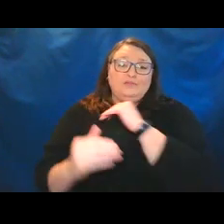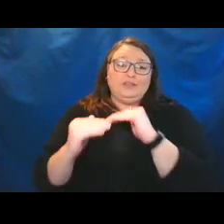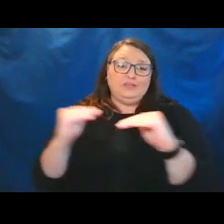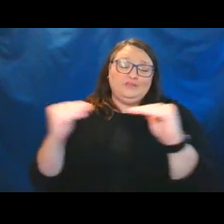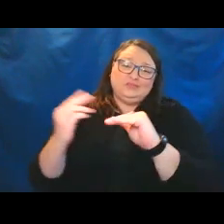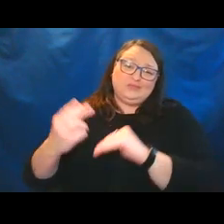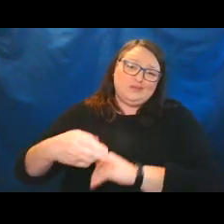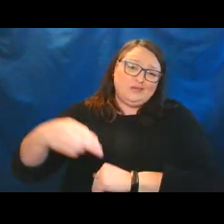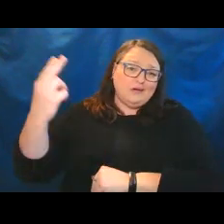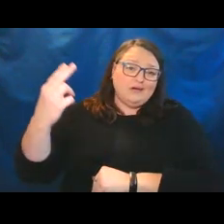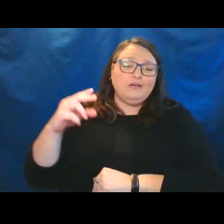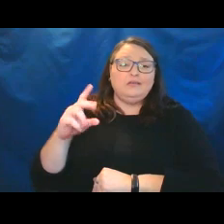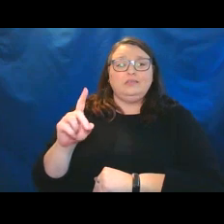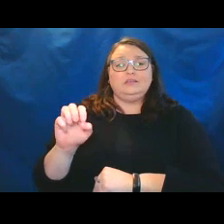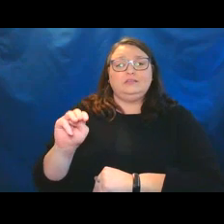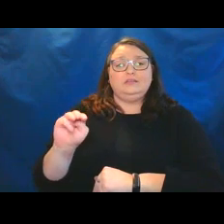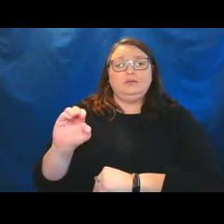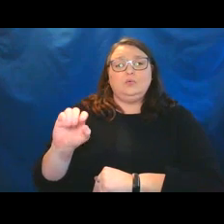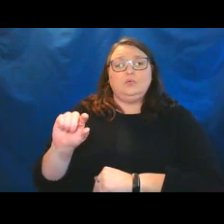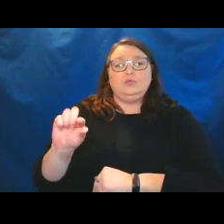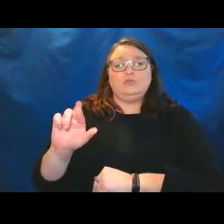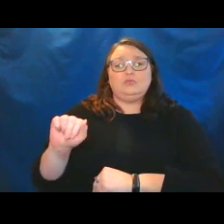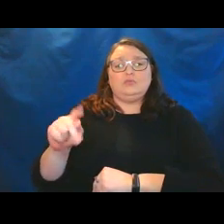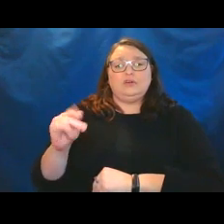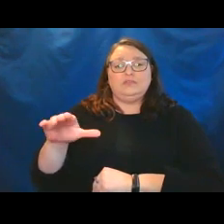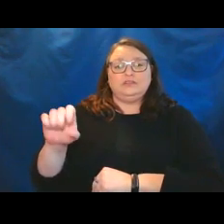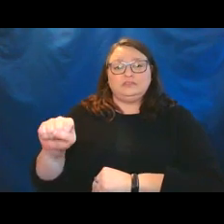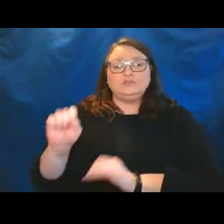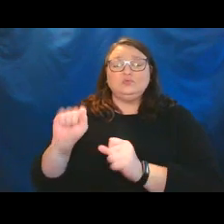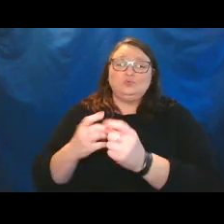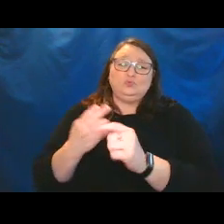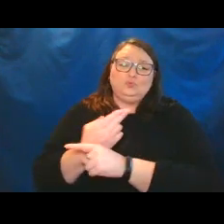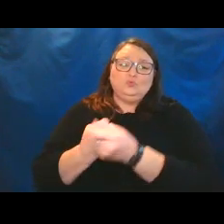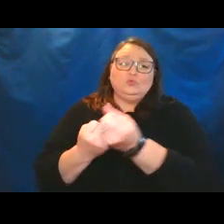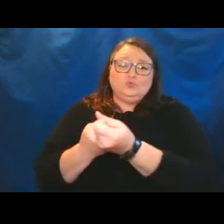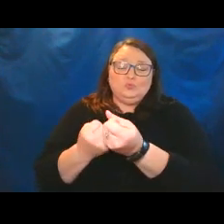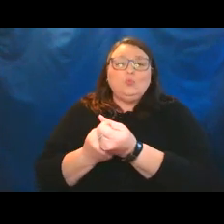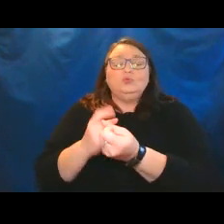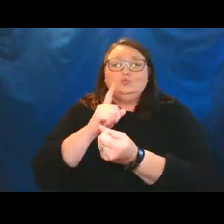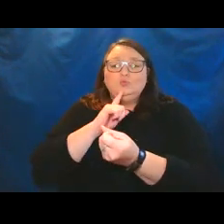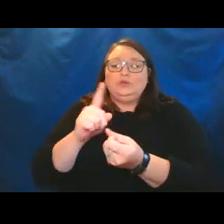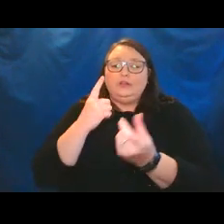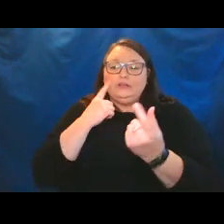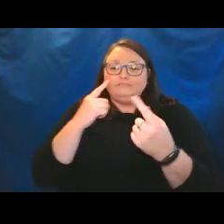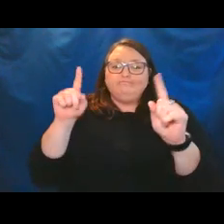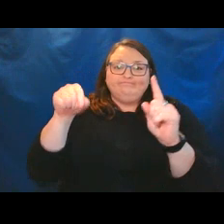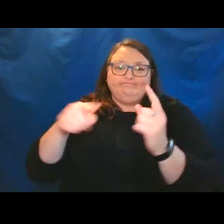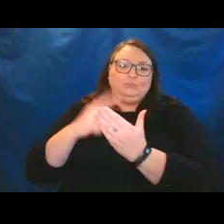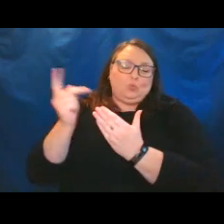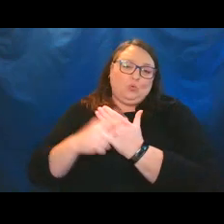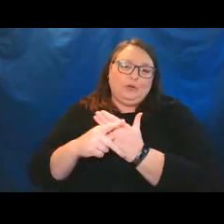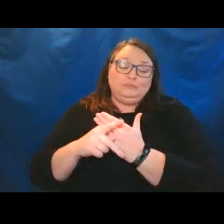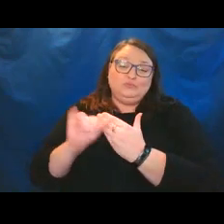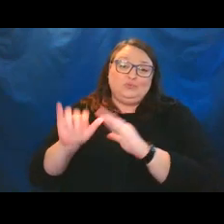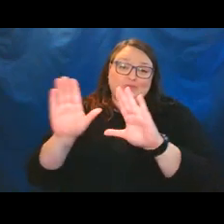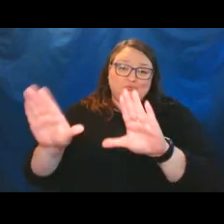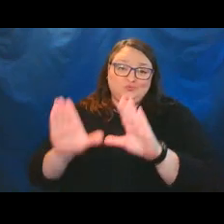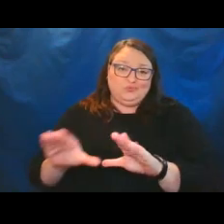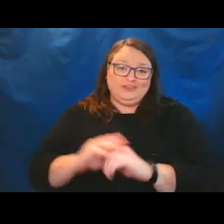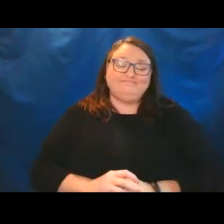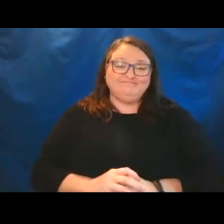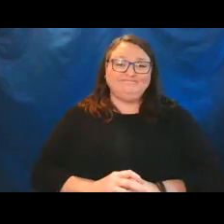and the demographics here could use this support to make this program successful. So that's great.